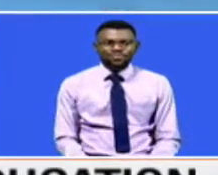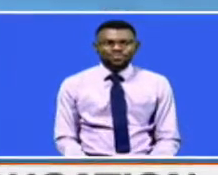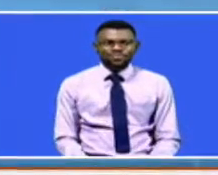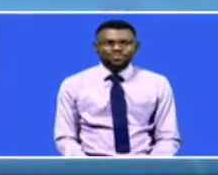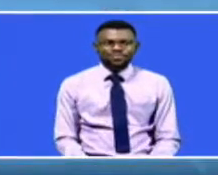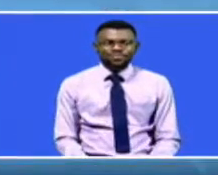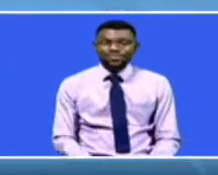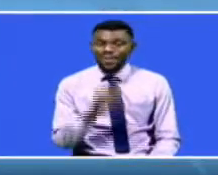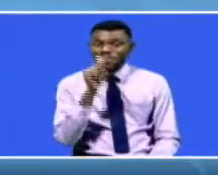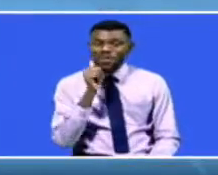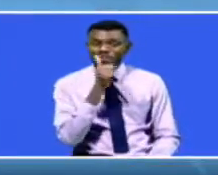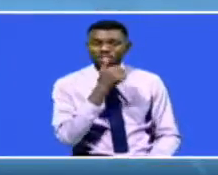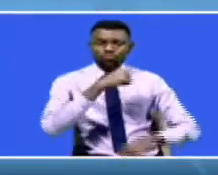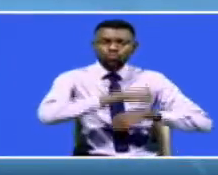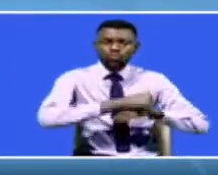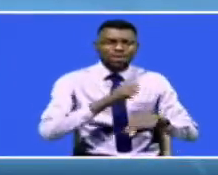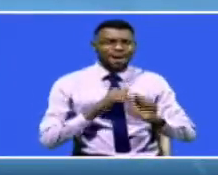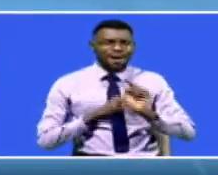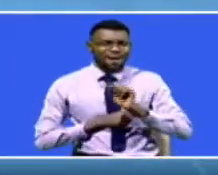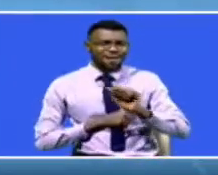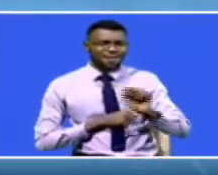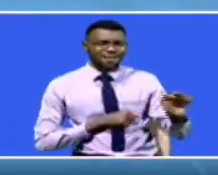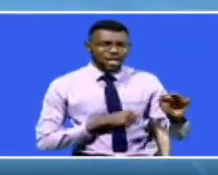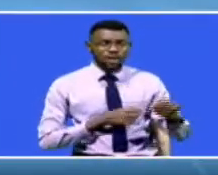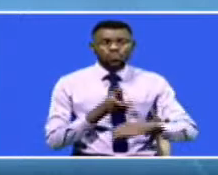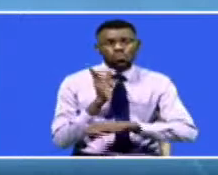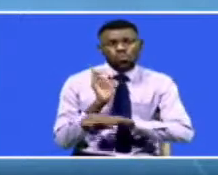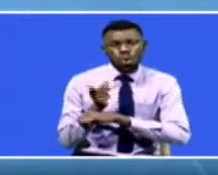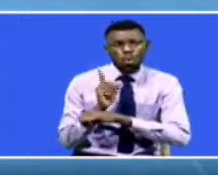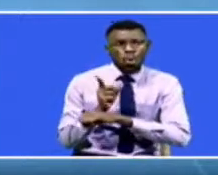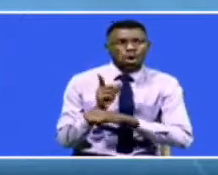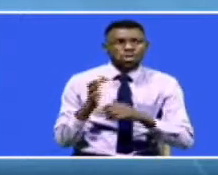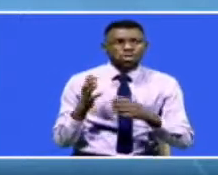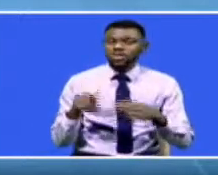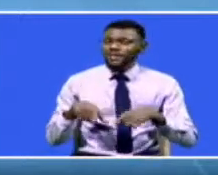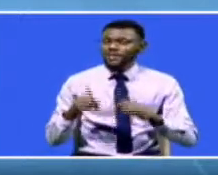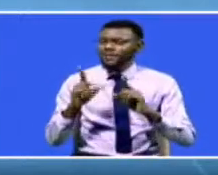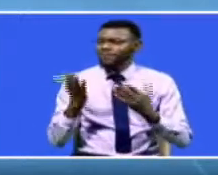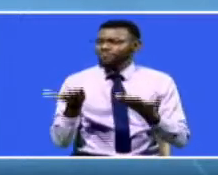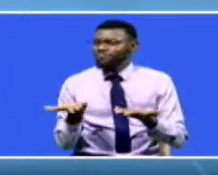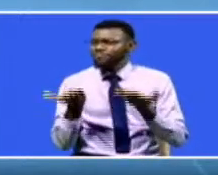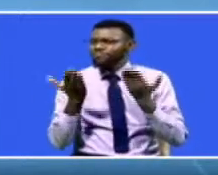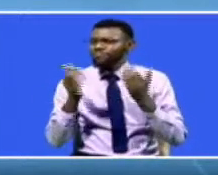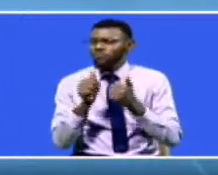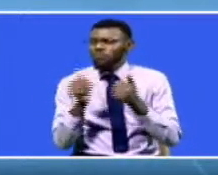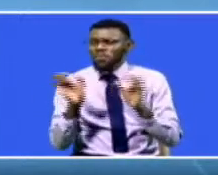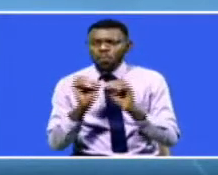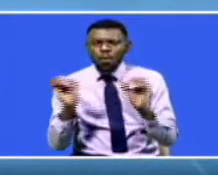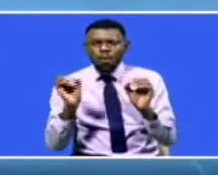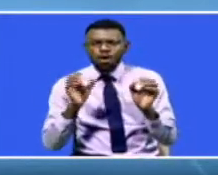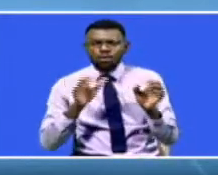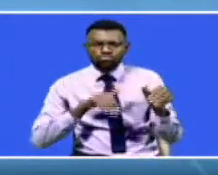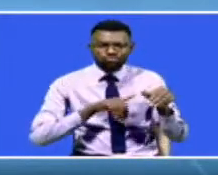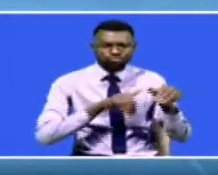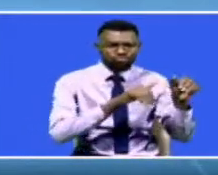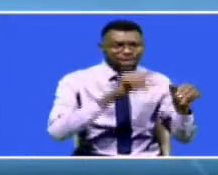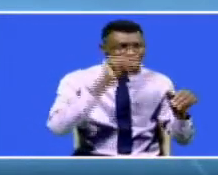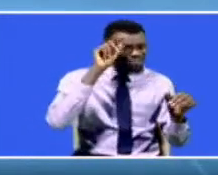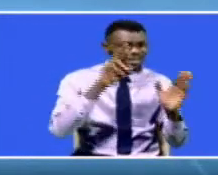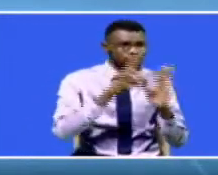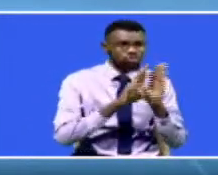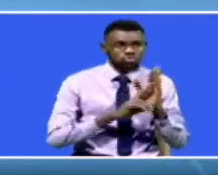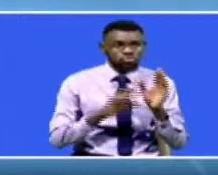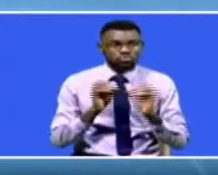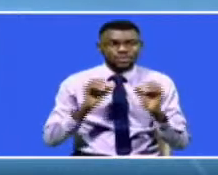Now, private schools have been warned against failure to equip themselves adequately as per government regulations and directives